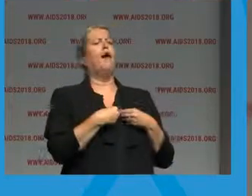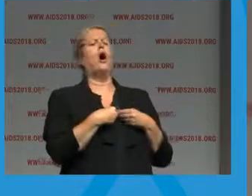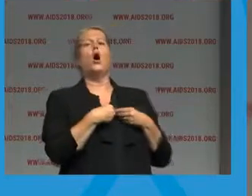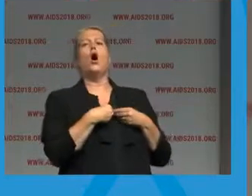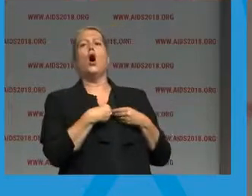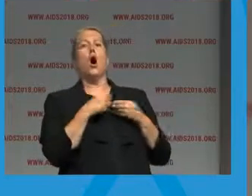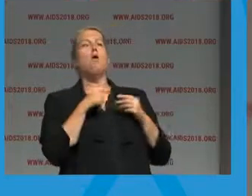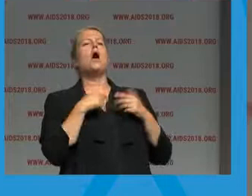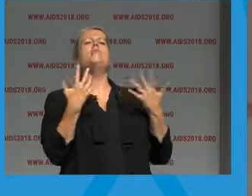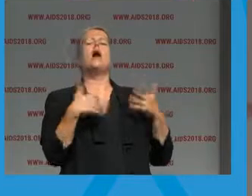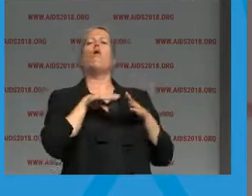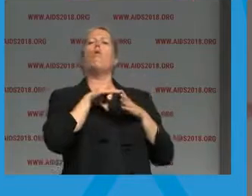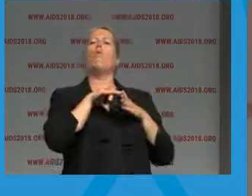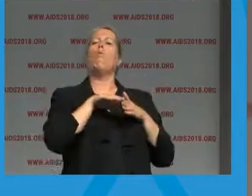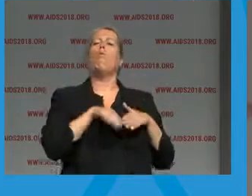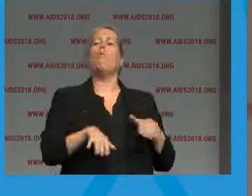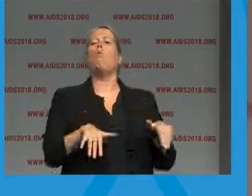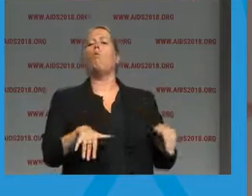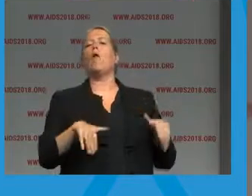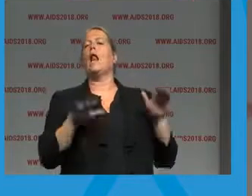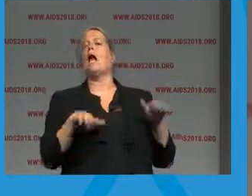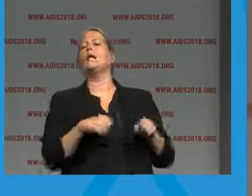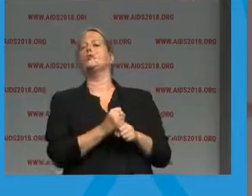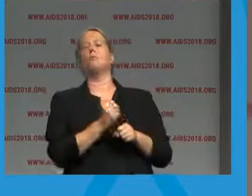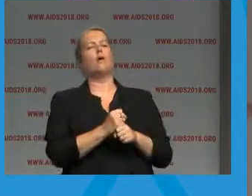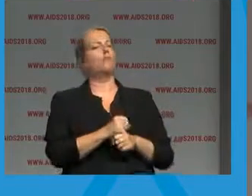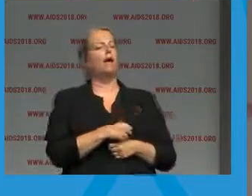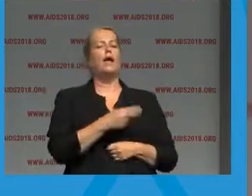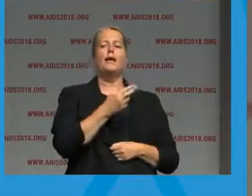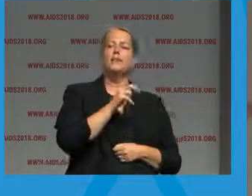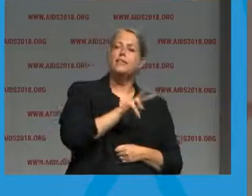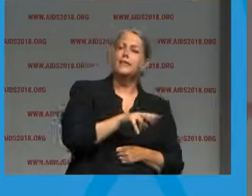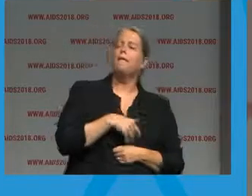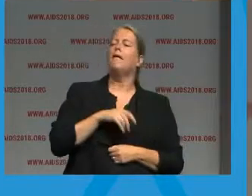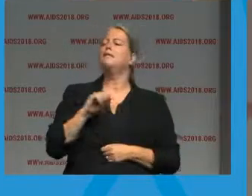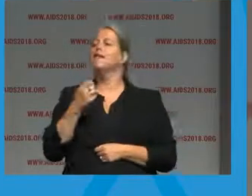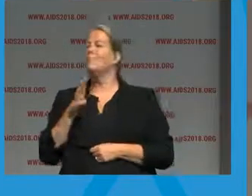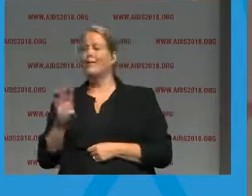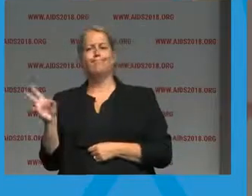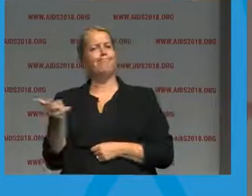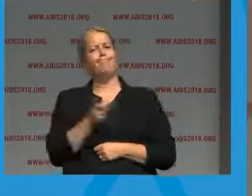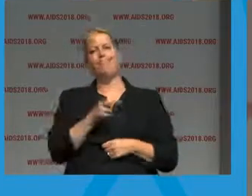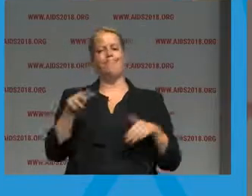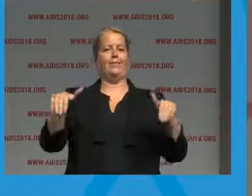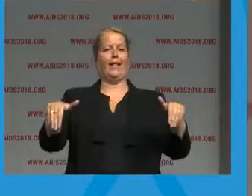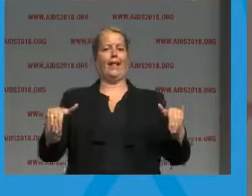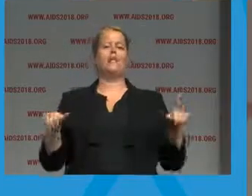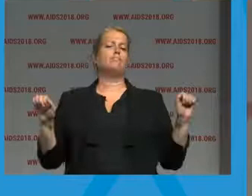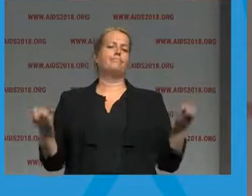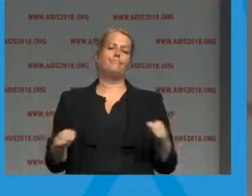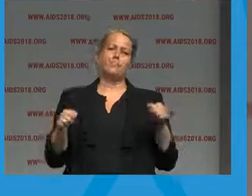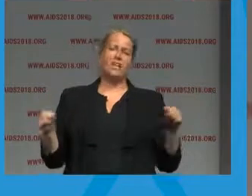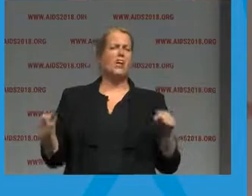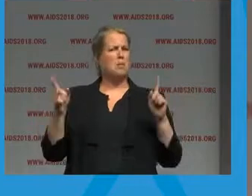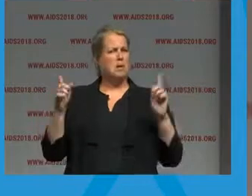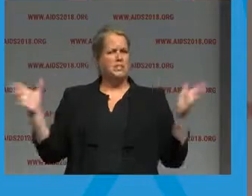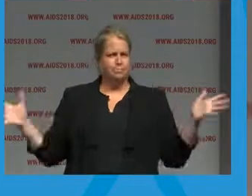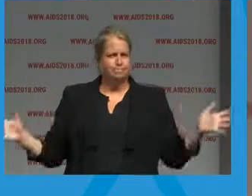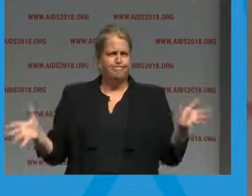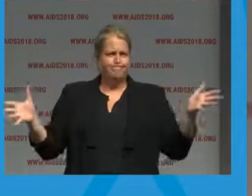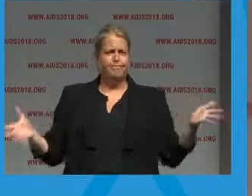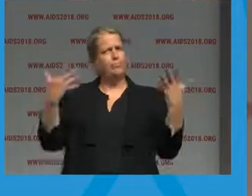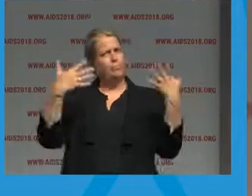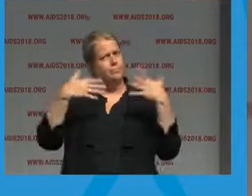HIV arena, in the TB arena, as we synergize with program convergence, and as we